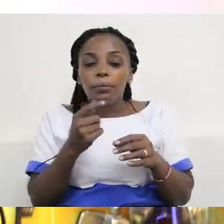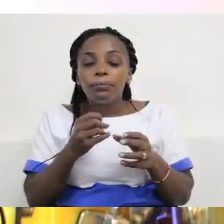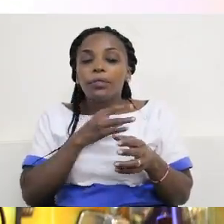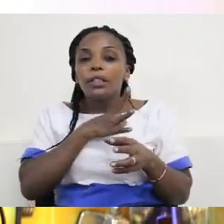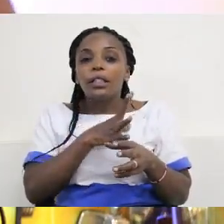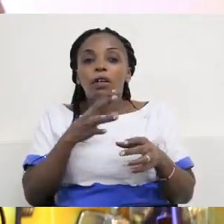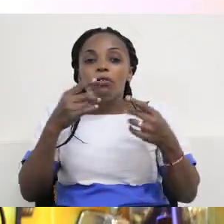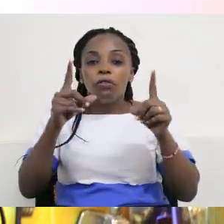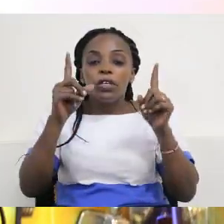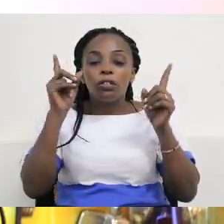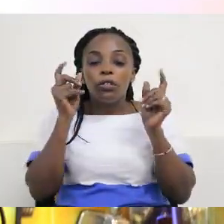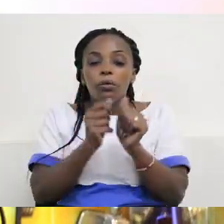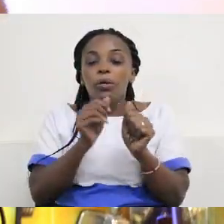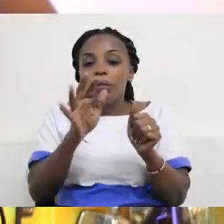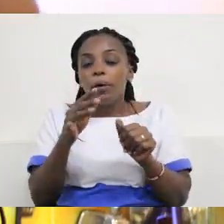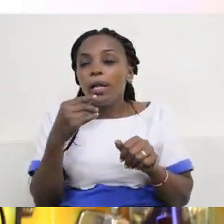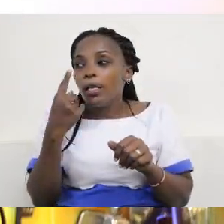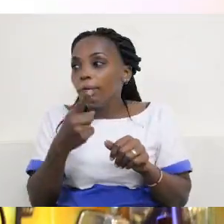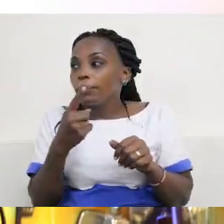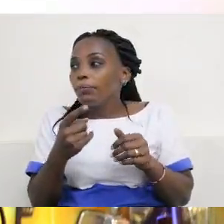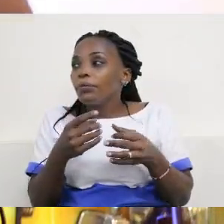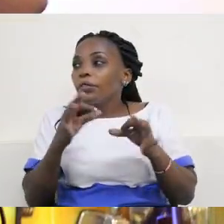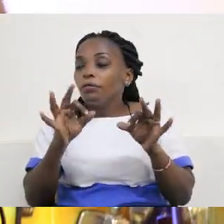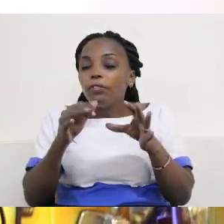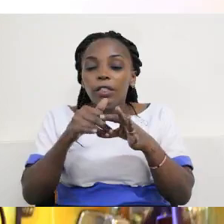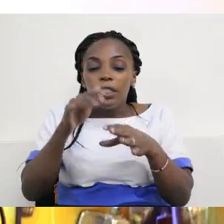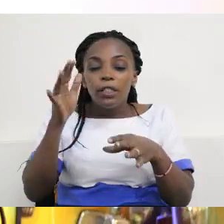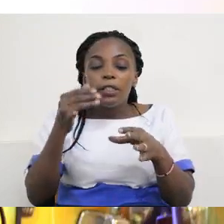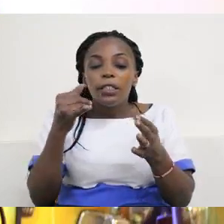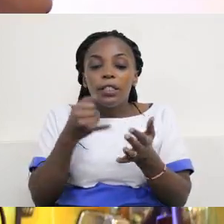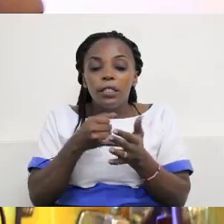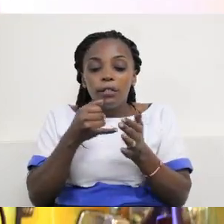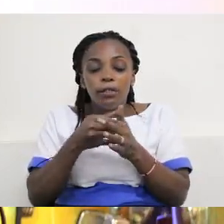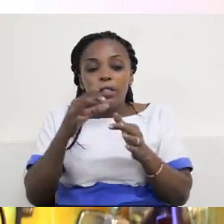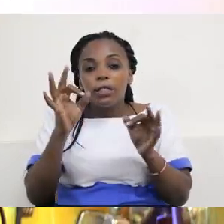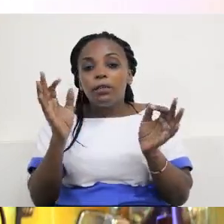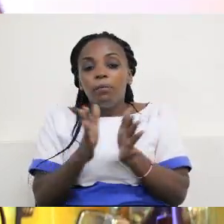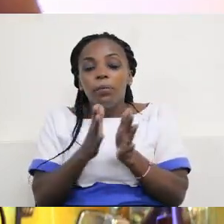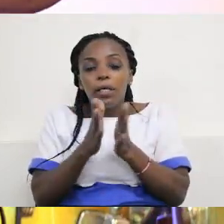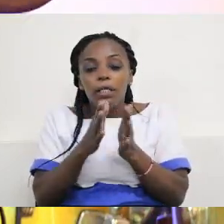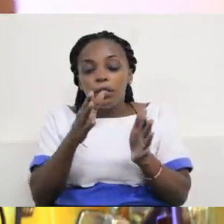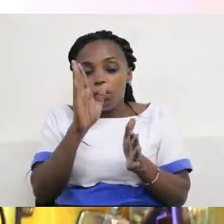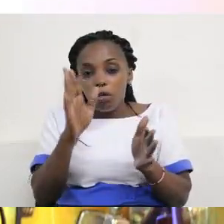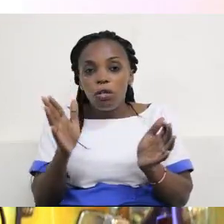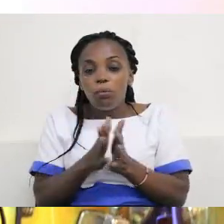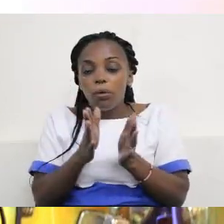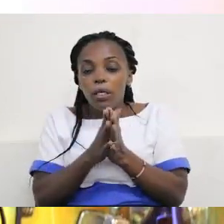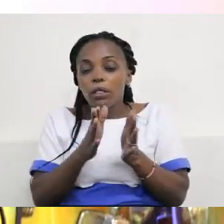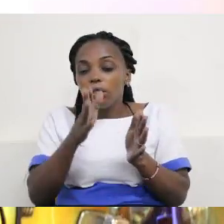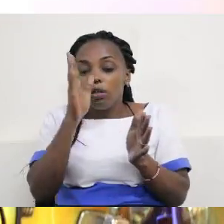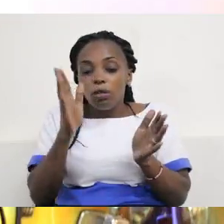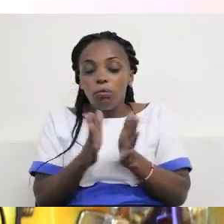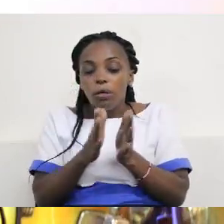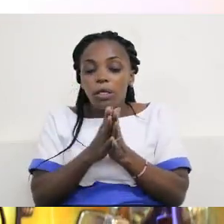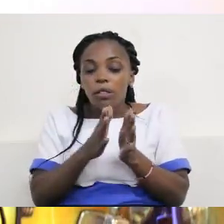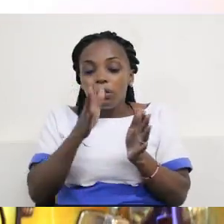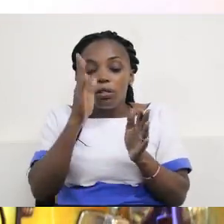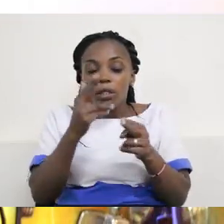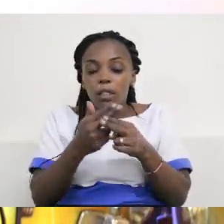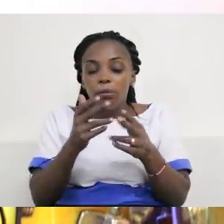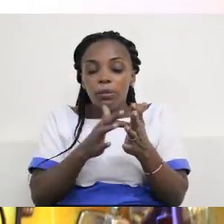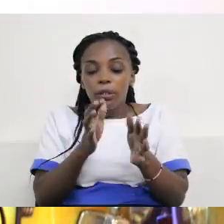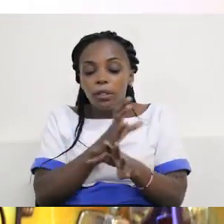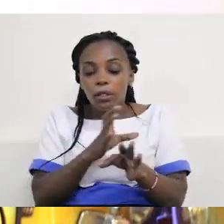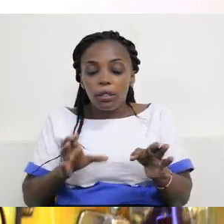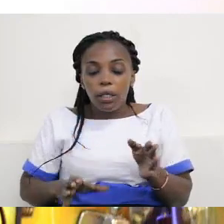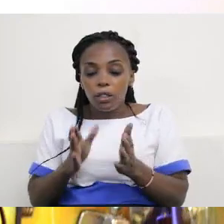for victory with your lips. Release it. Praise God. Praise God. Praise God in Jesus' mighty